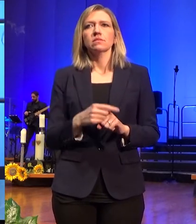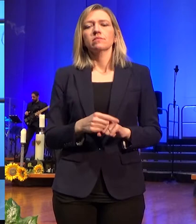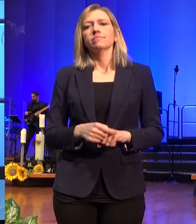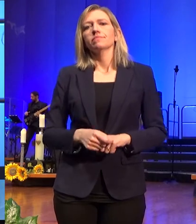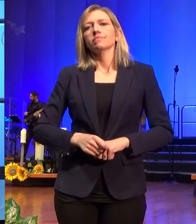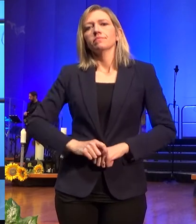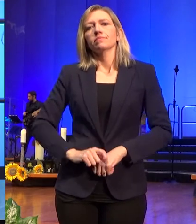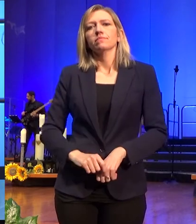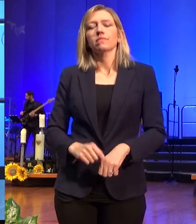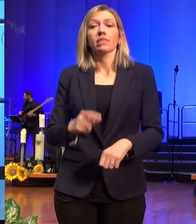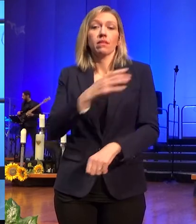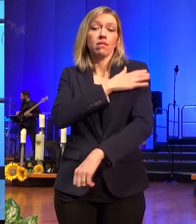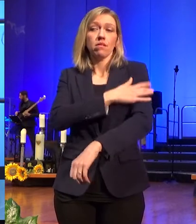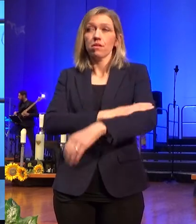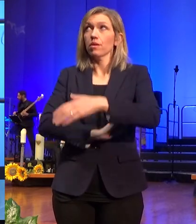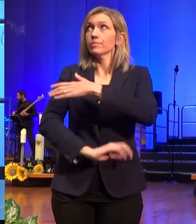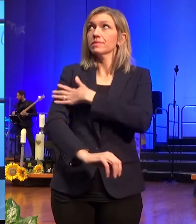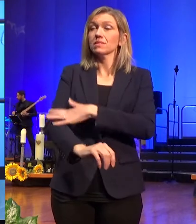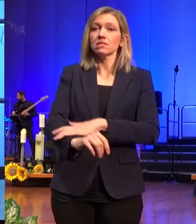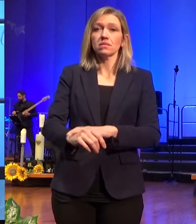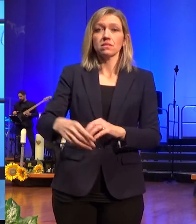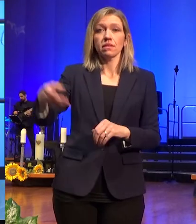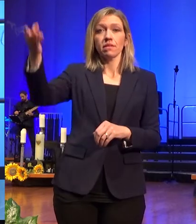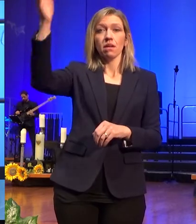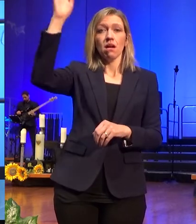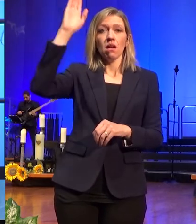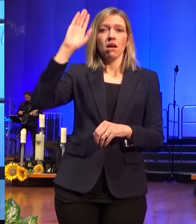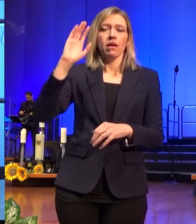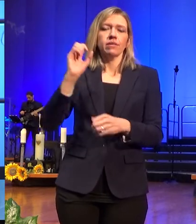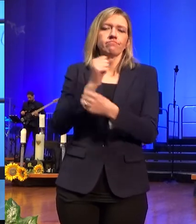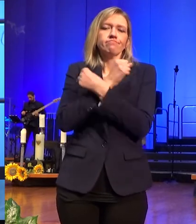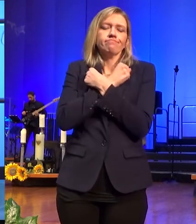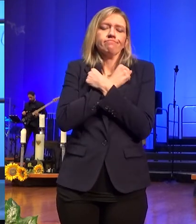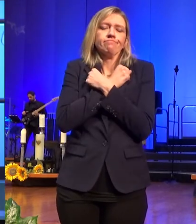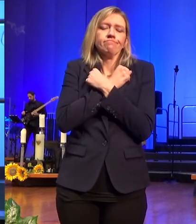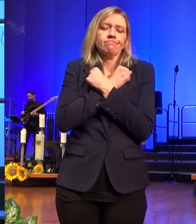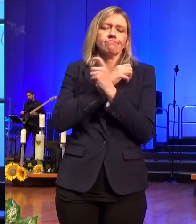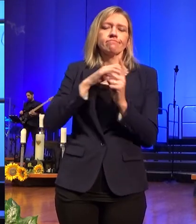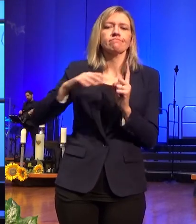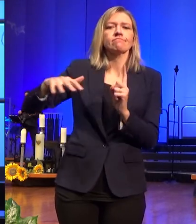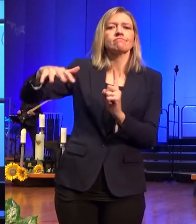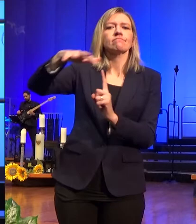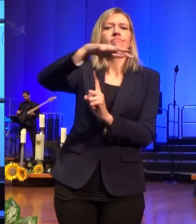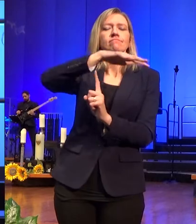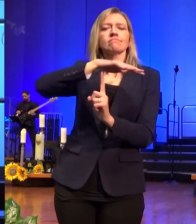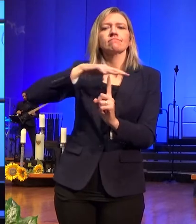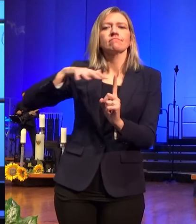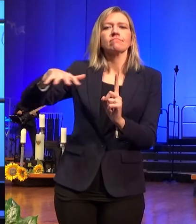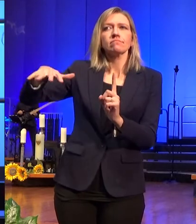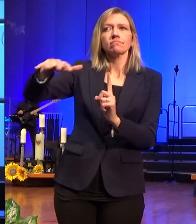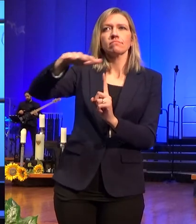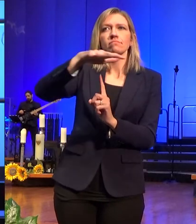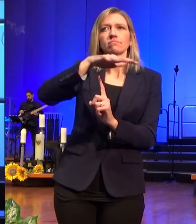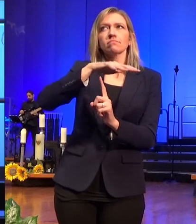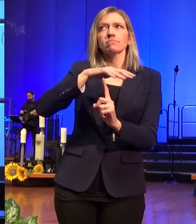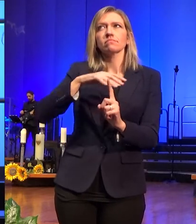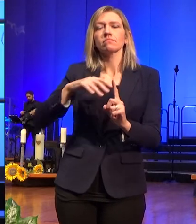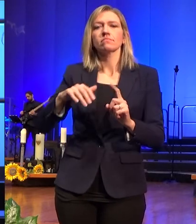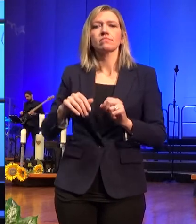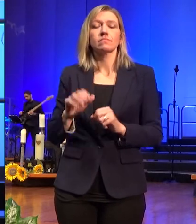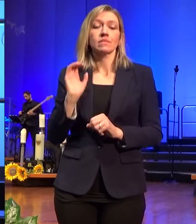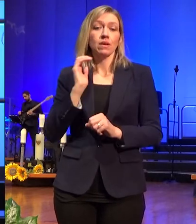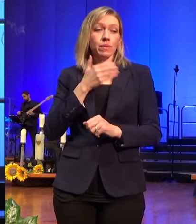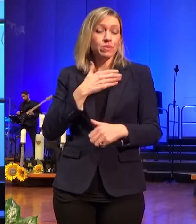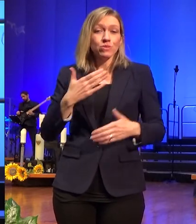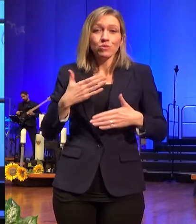for the arms of God surround us. Let